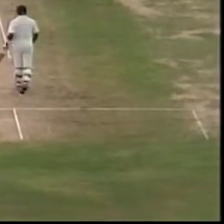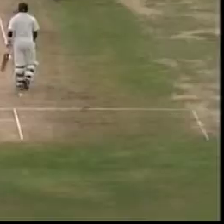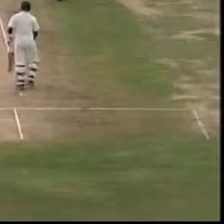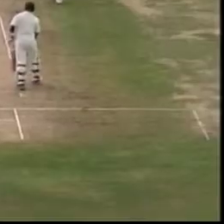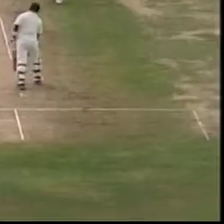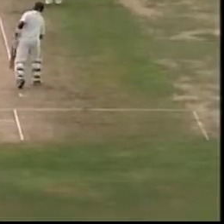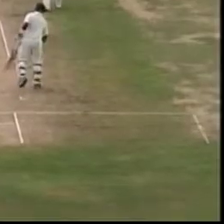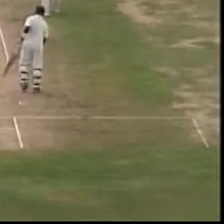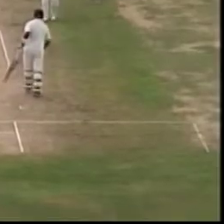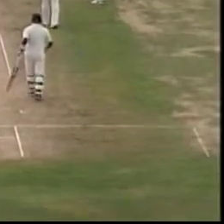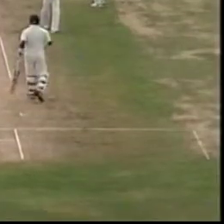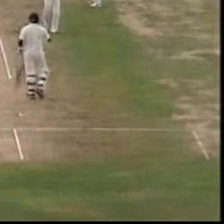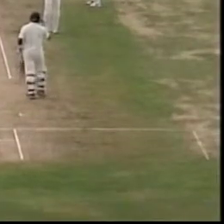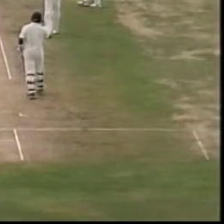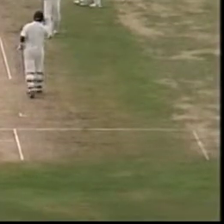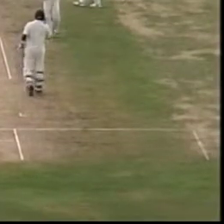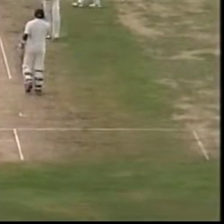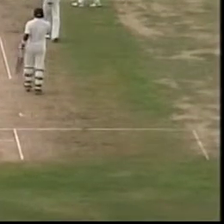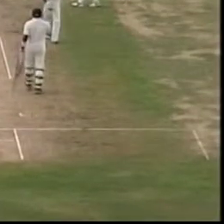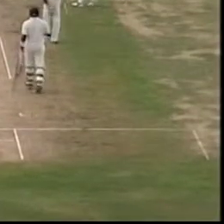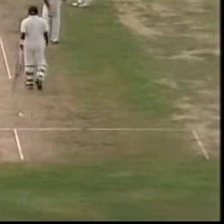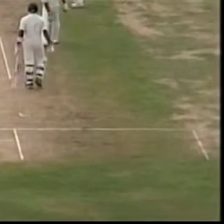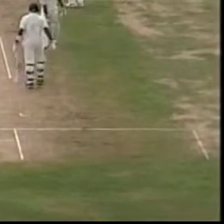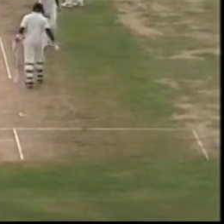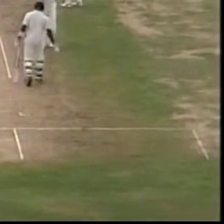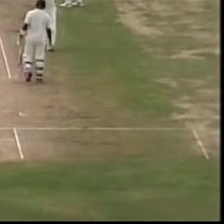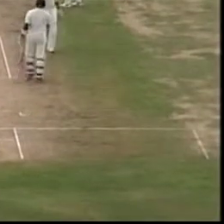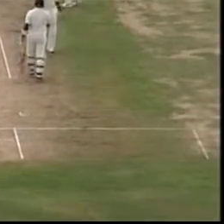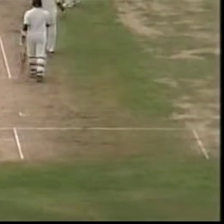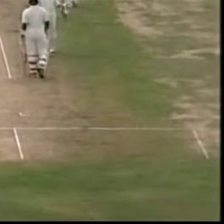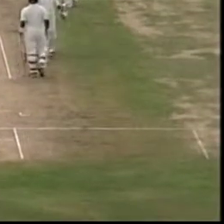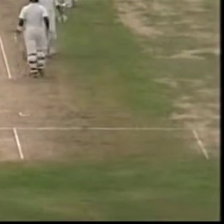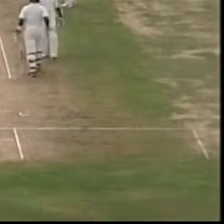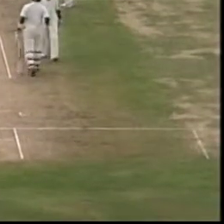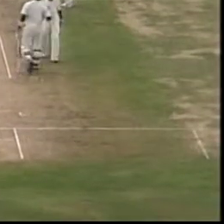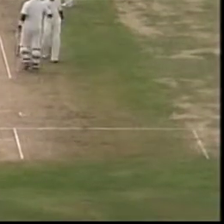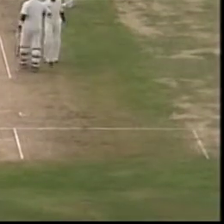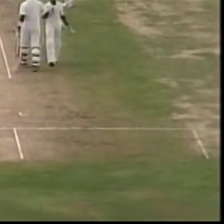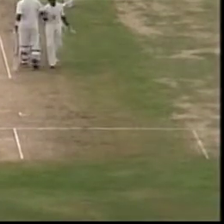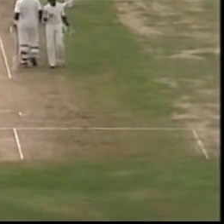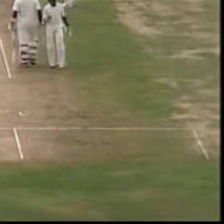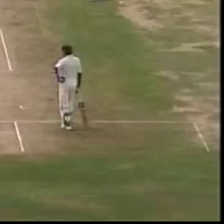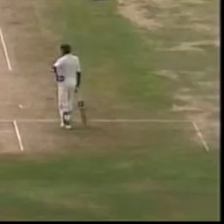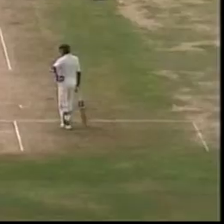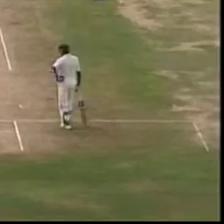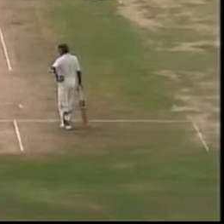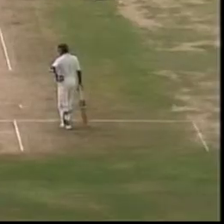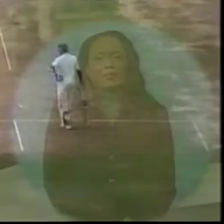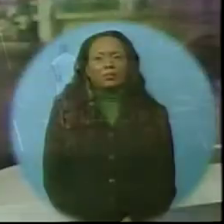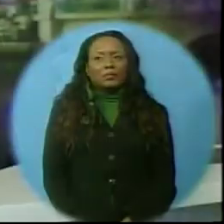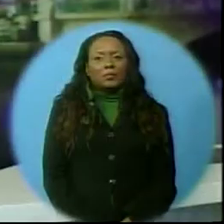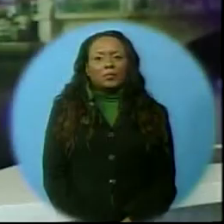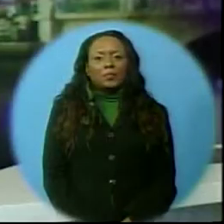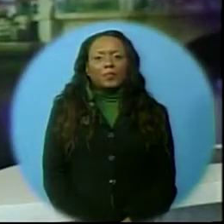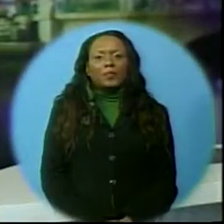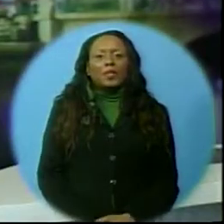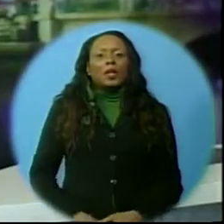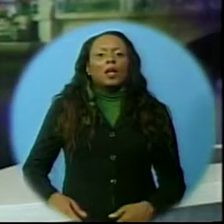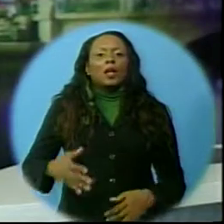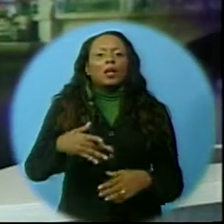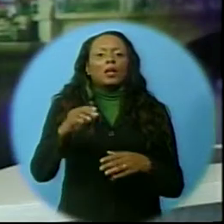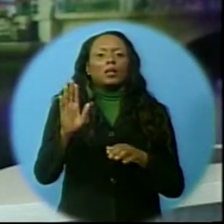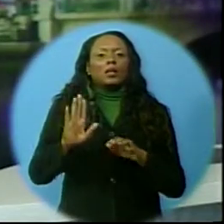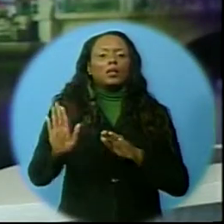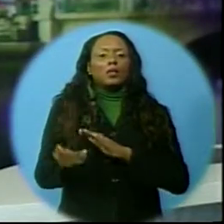quotas, thus allowing the franchises to select their preferred 15 players. President of the West Indies Cricket Board, Dave Cameron, says the move is